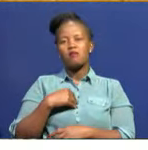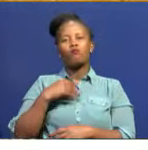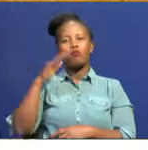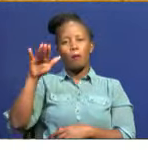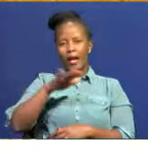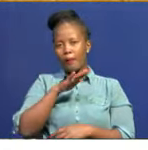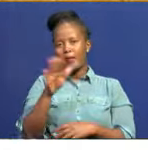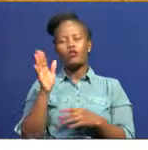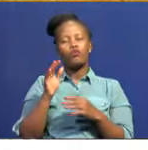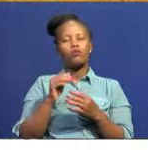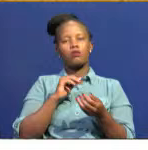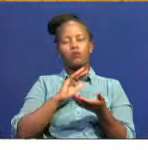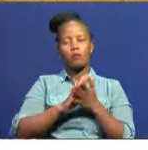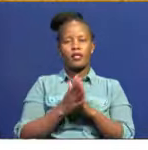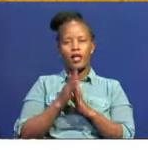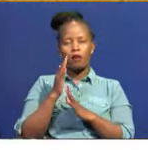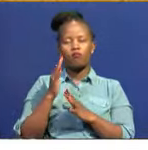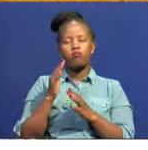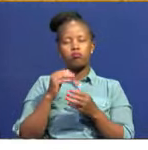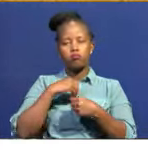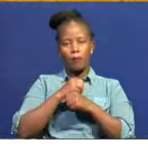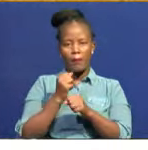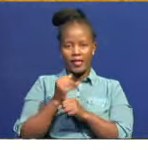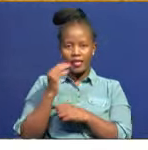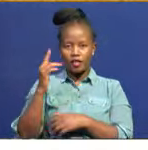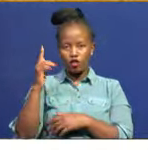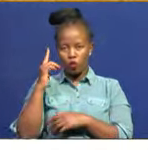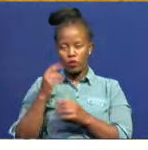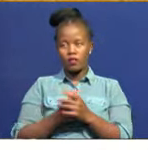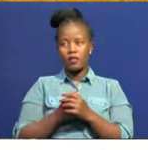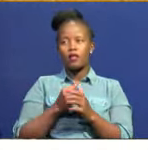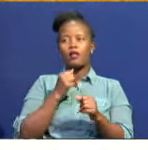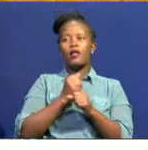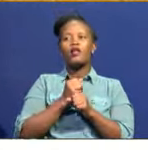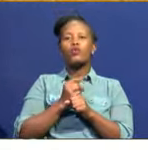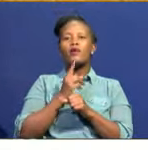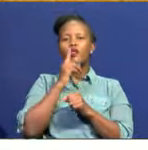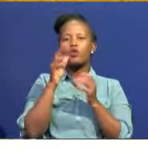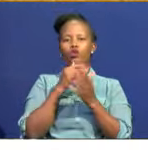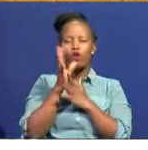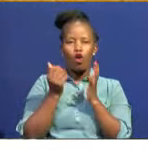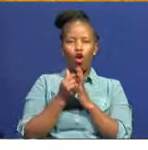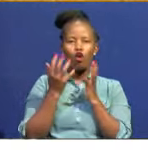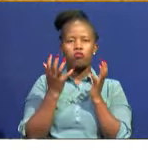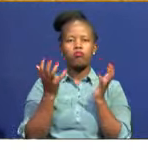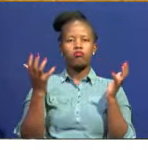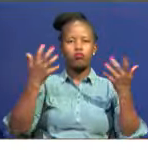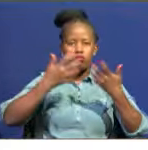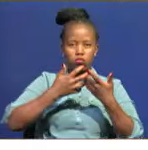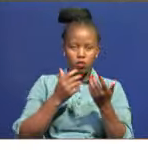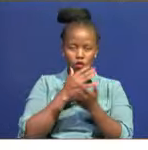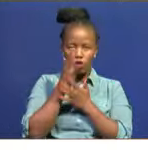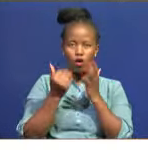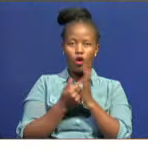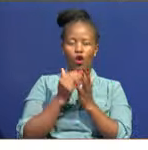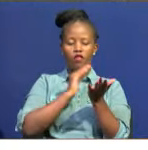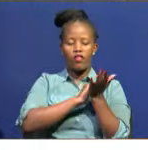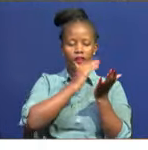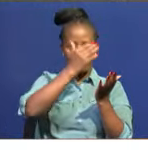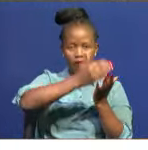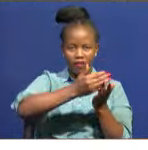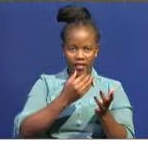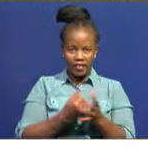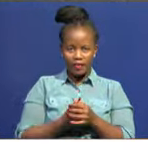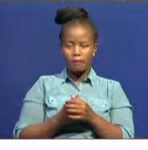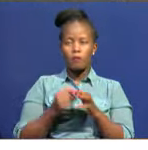to turn it into law, so that we can amalgamate and consolidate these funds. The letter also